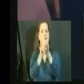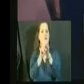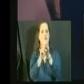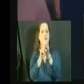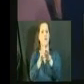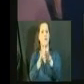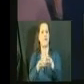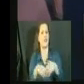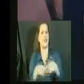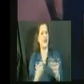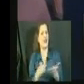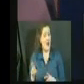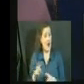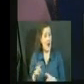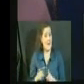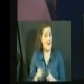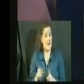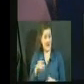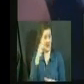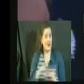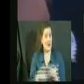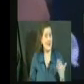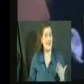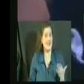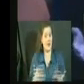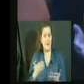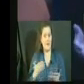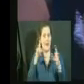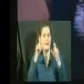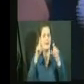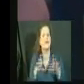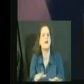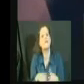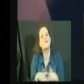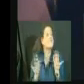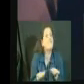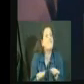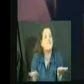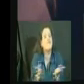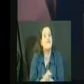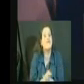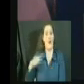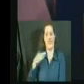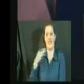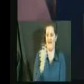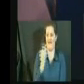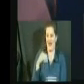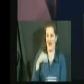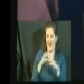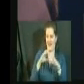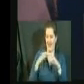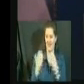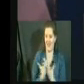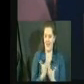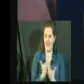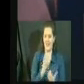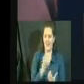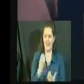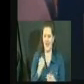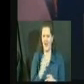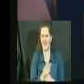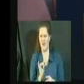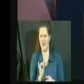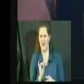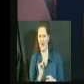students may be ready, but you know what? They may be testing. I was volunteering Friday in a classroom, and